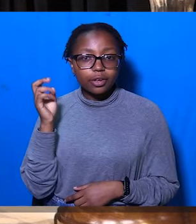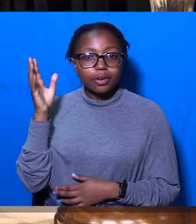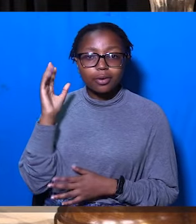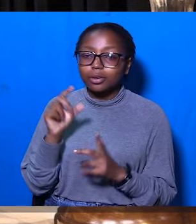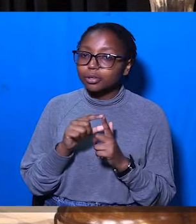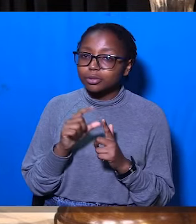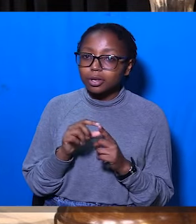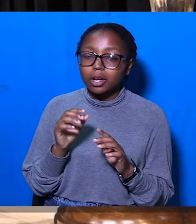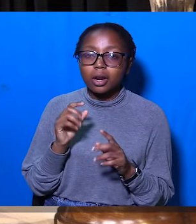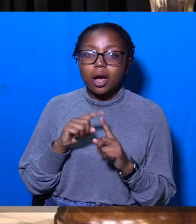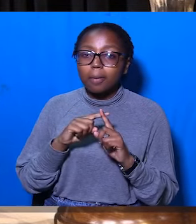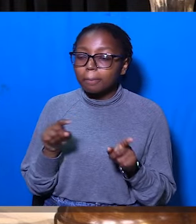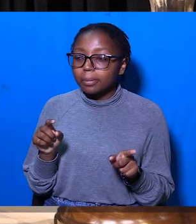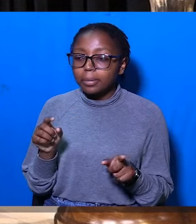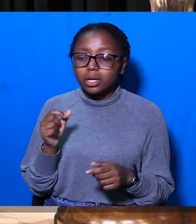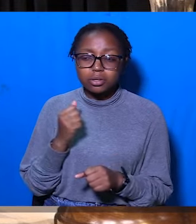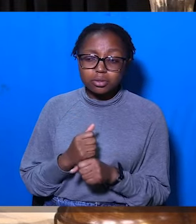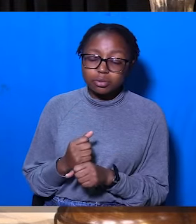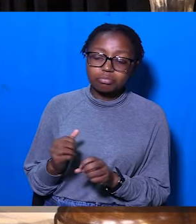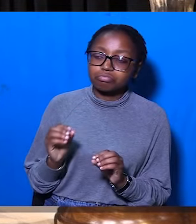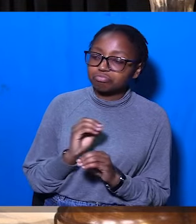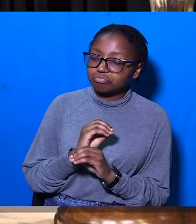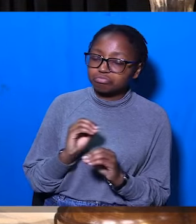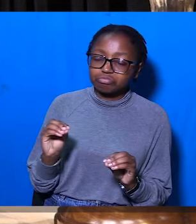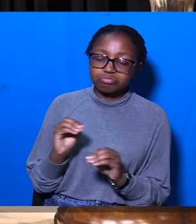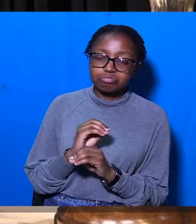that. But he also reveals that God's plan